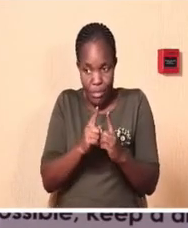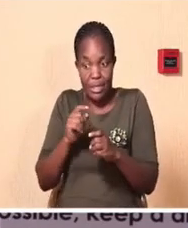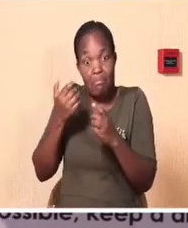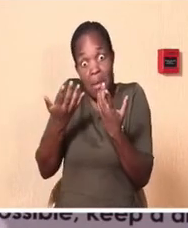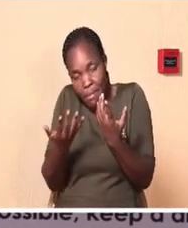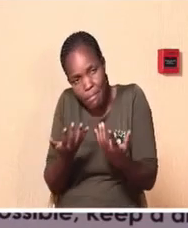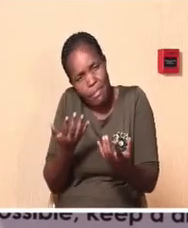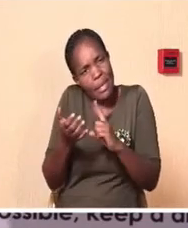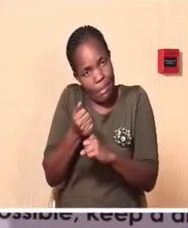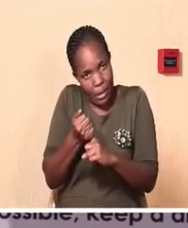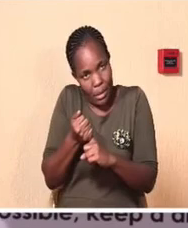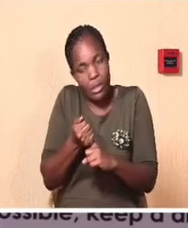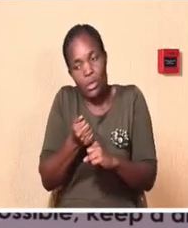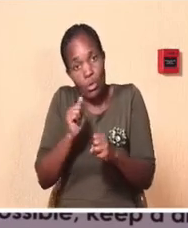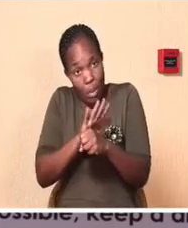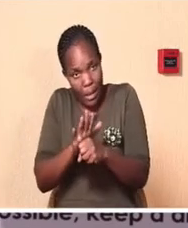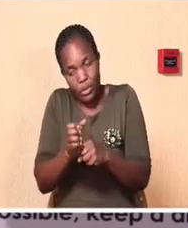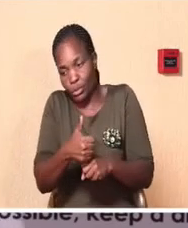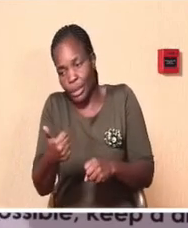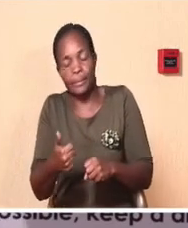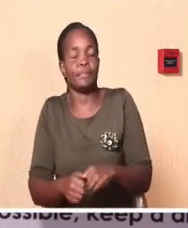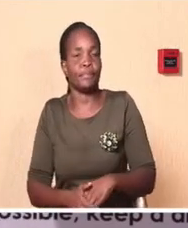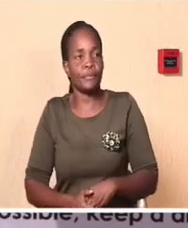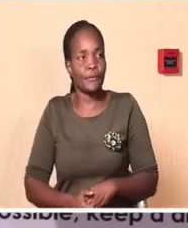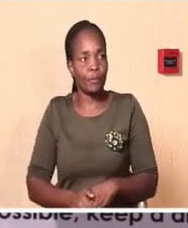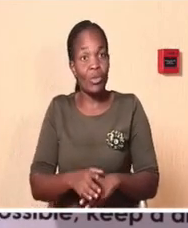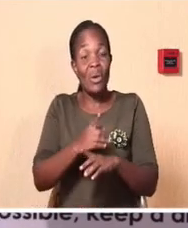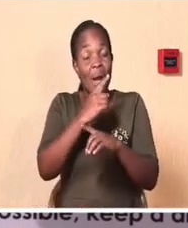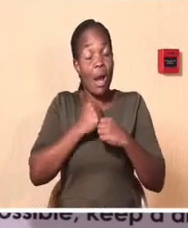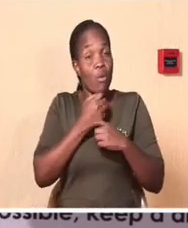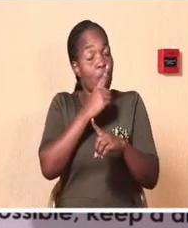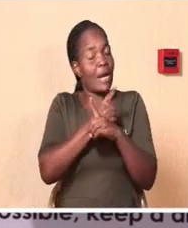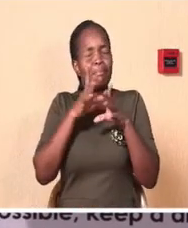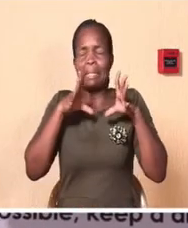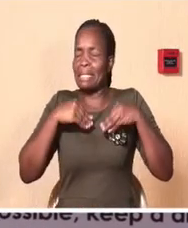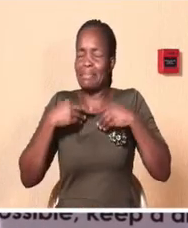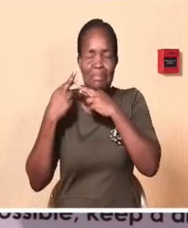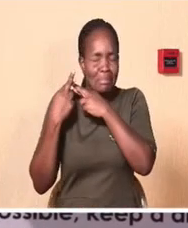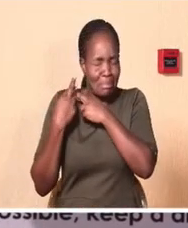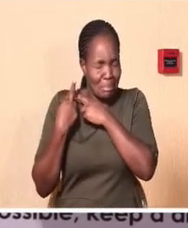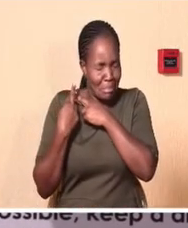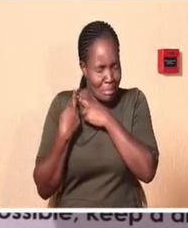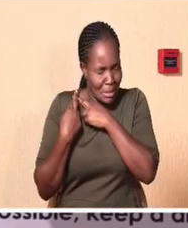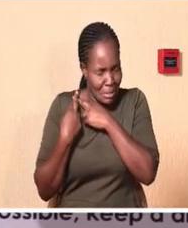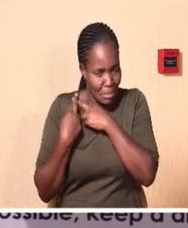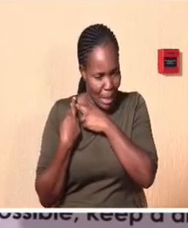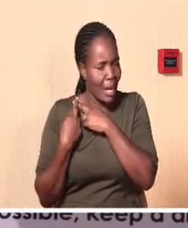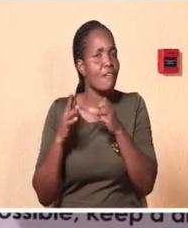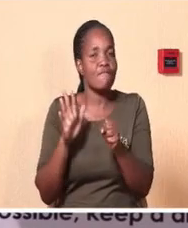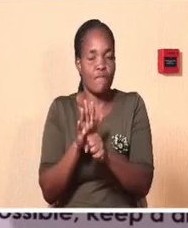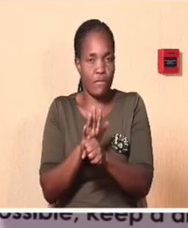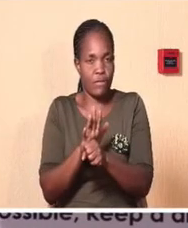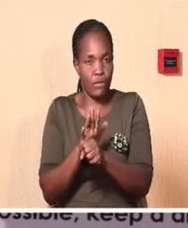Namibia, the whole government has taken this up. Of course, under the leadership of the Ministry of